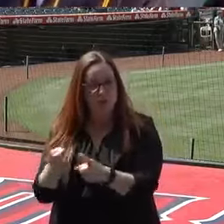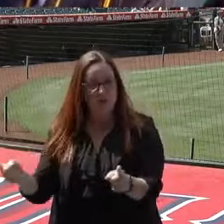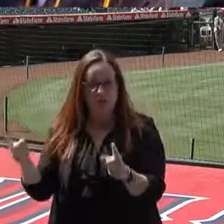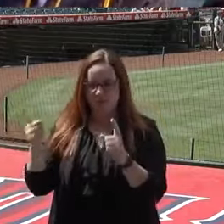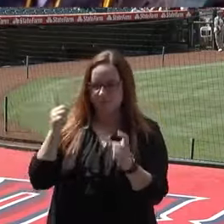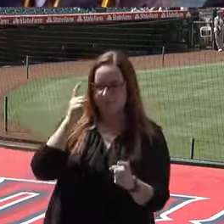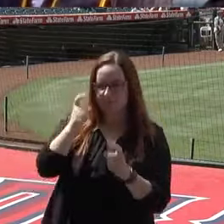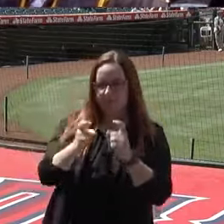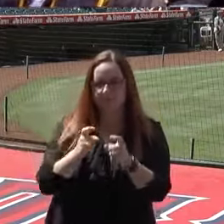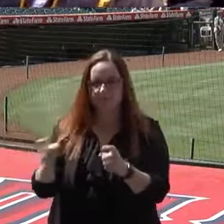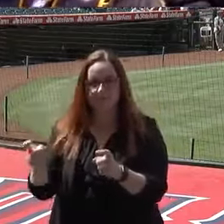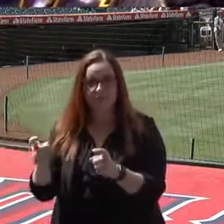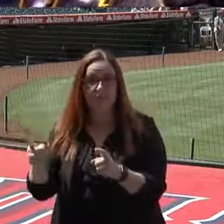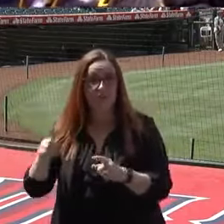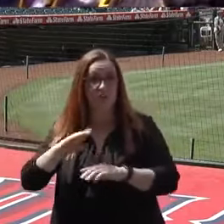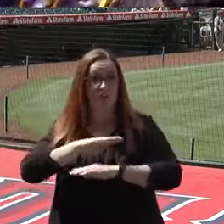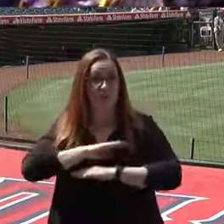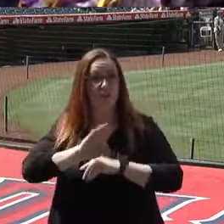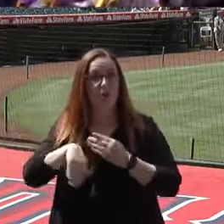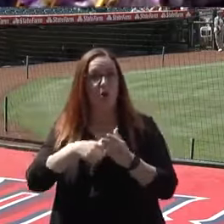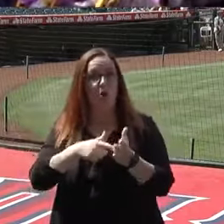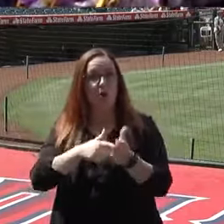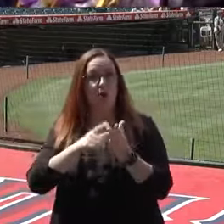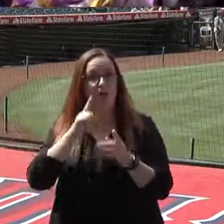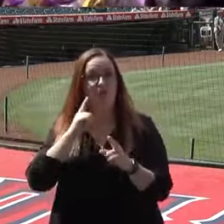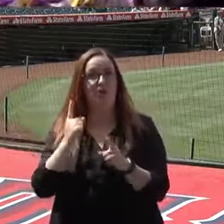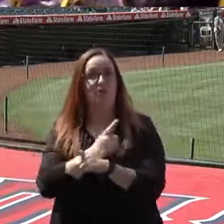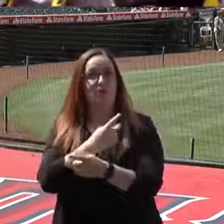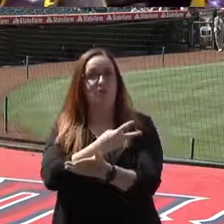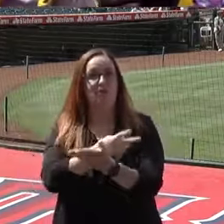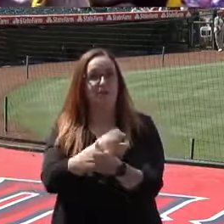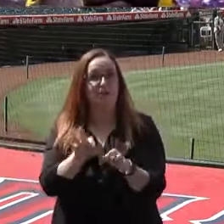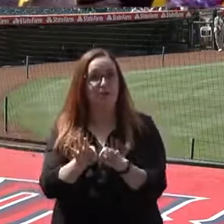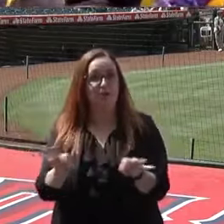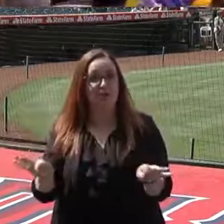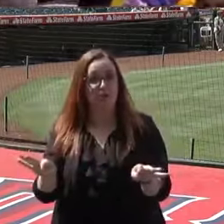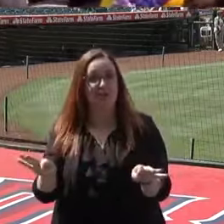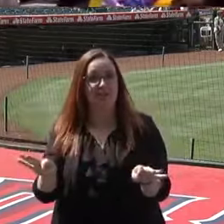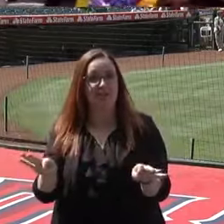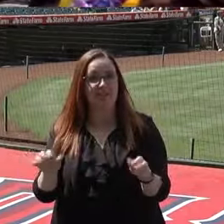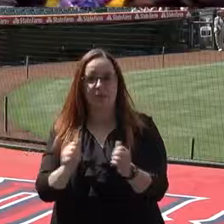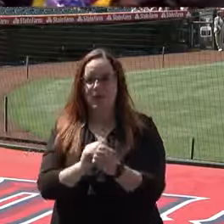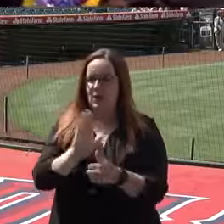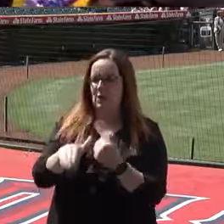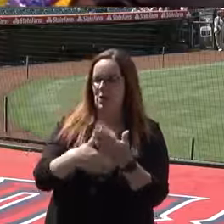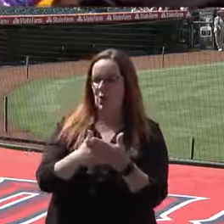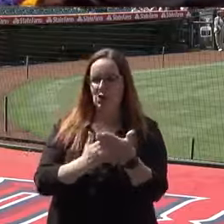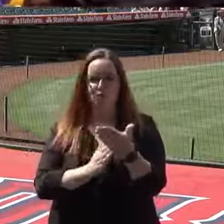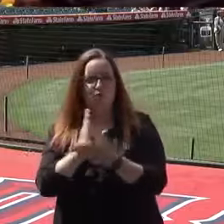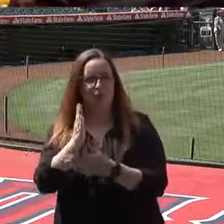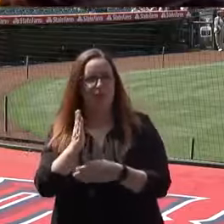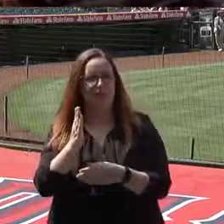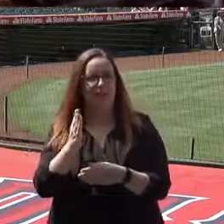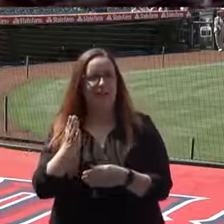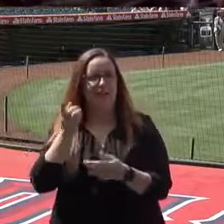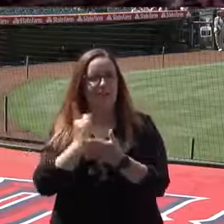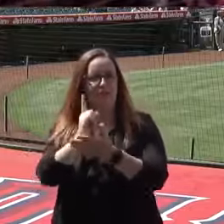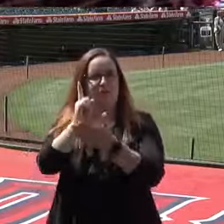has fulfilled the requirements of the appropriate master's degree with all the rights and privileges pertaining